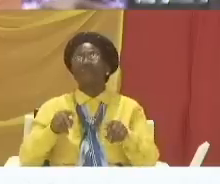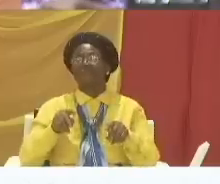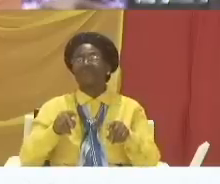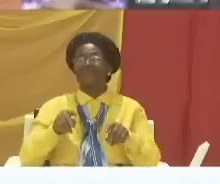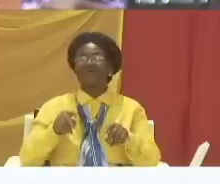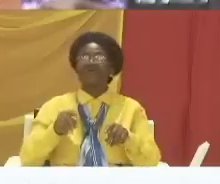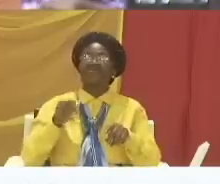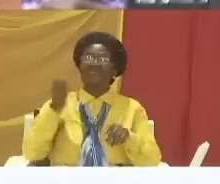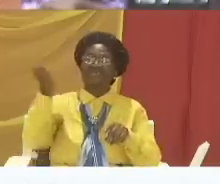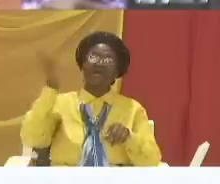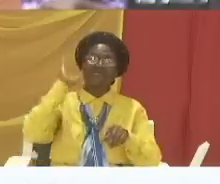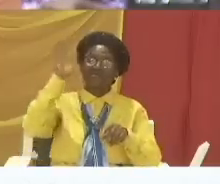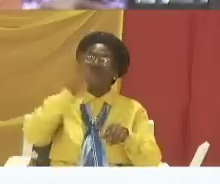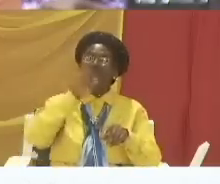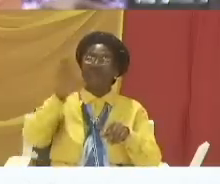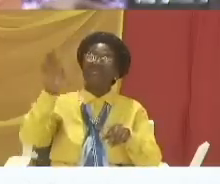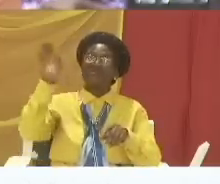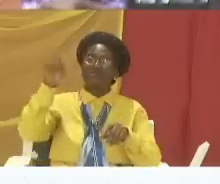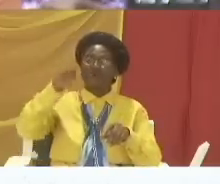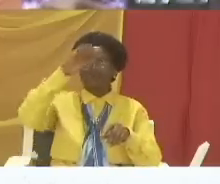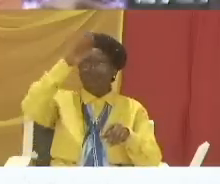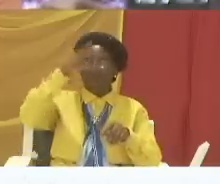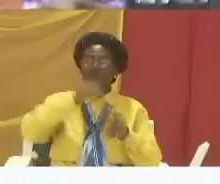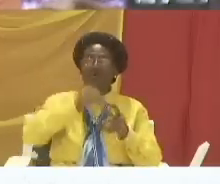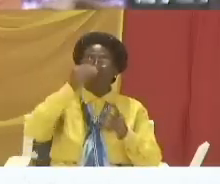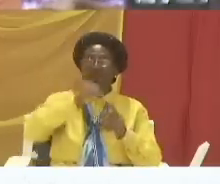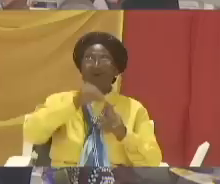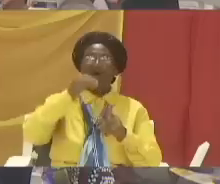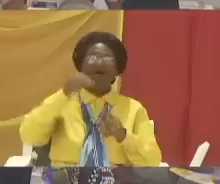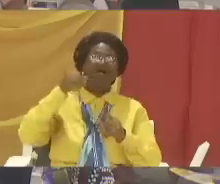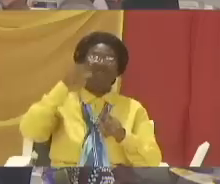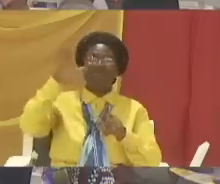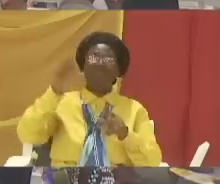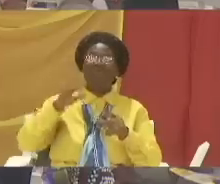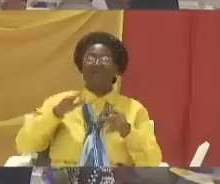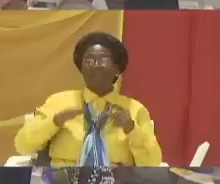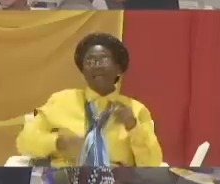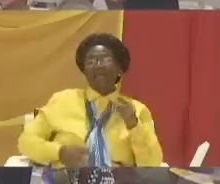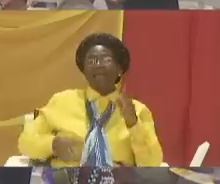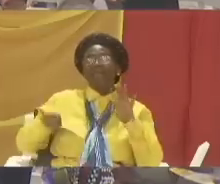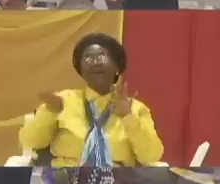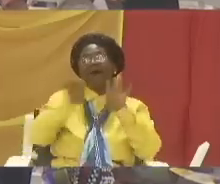There shall not be male or female barren among you